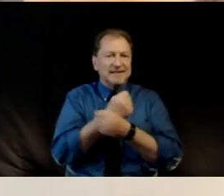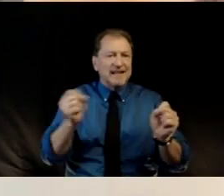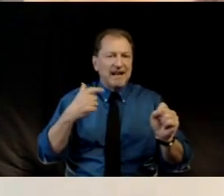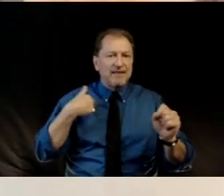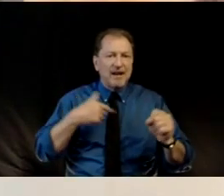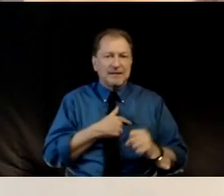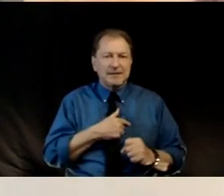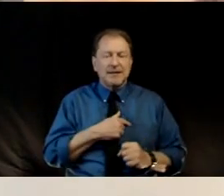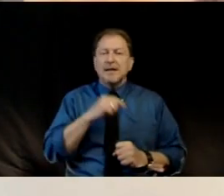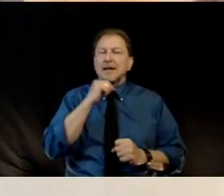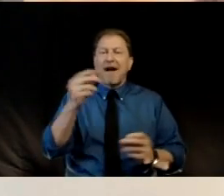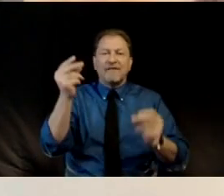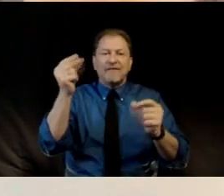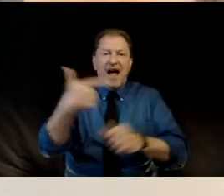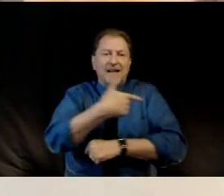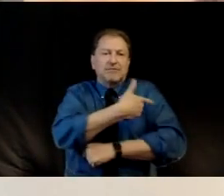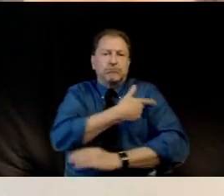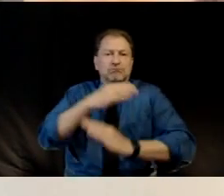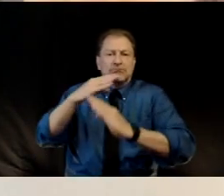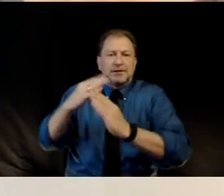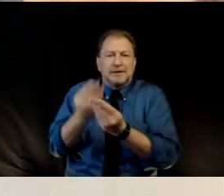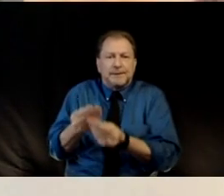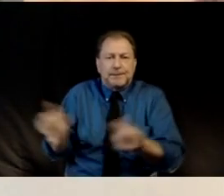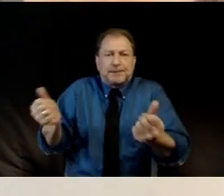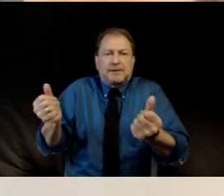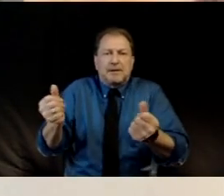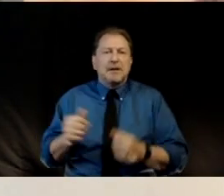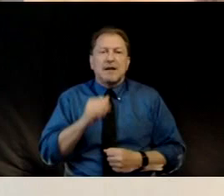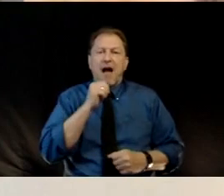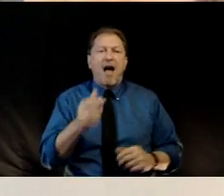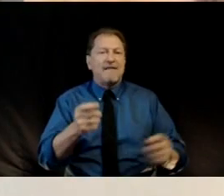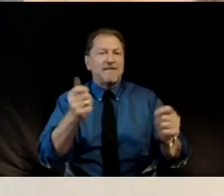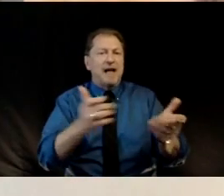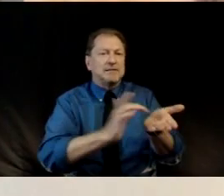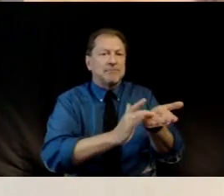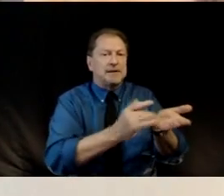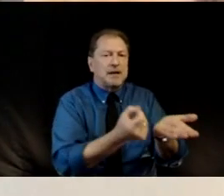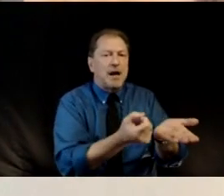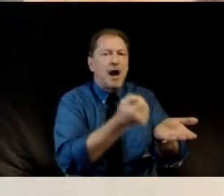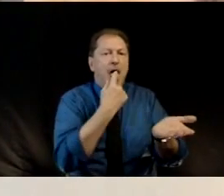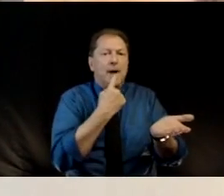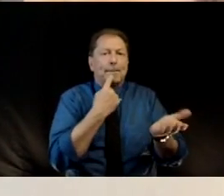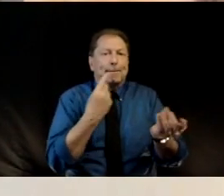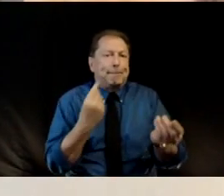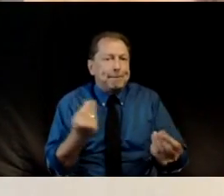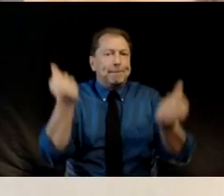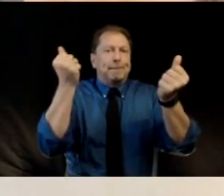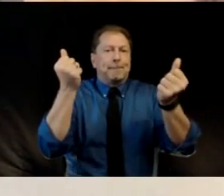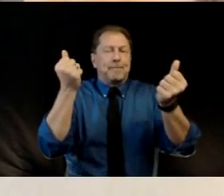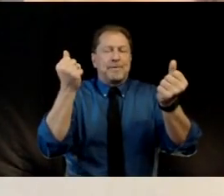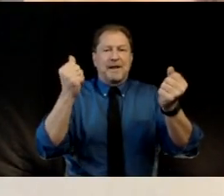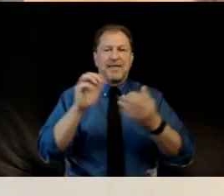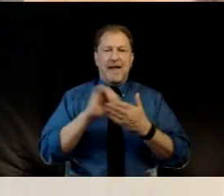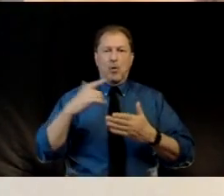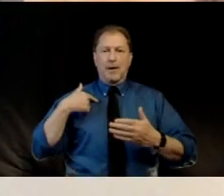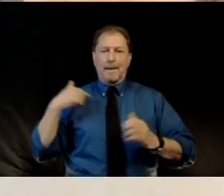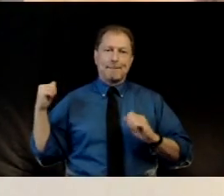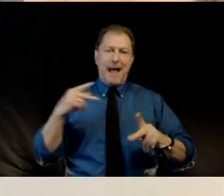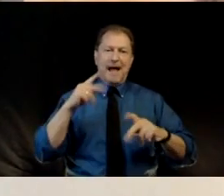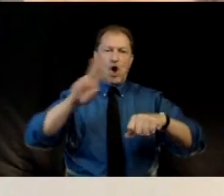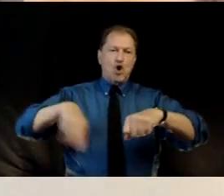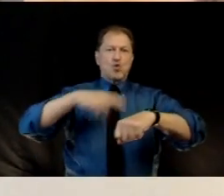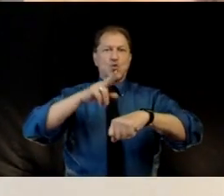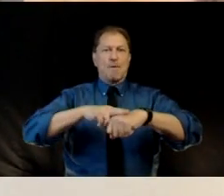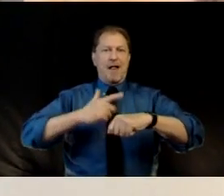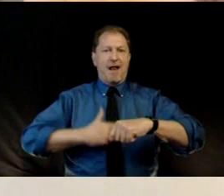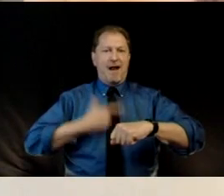of a vaccine or an antiviral that will sweep in and return our lives to normal before the summer comes. I'm